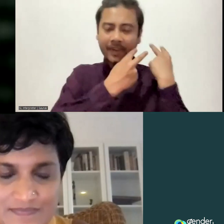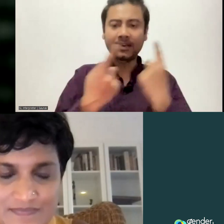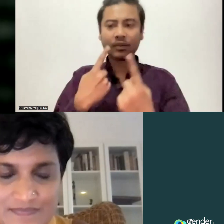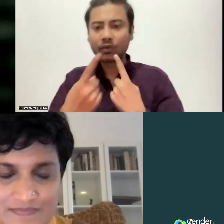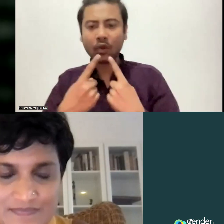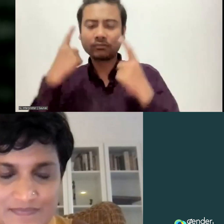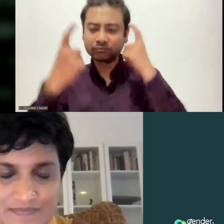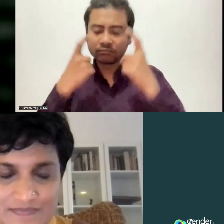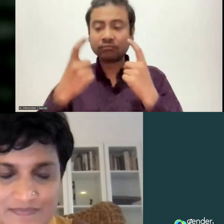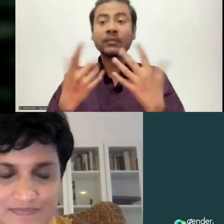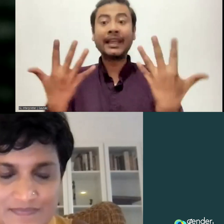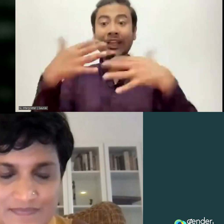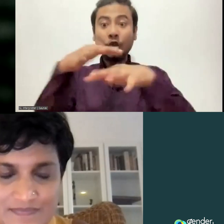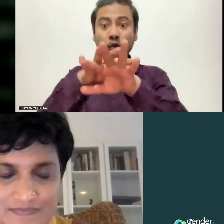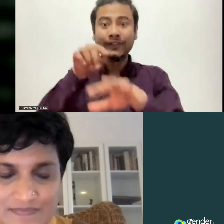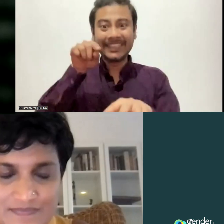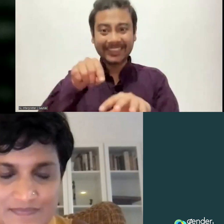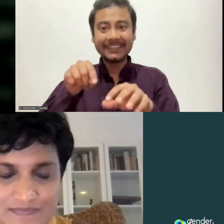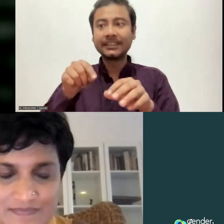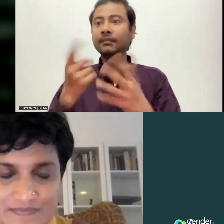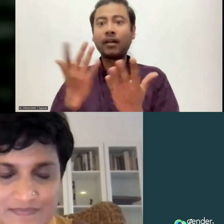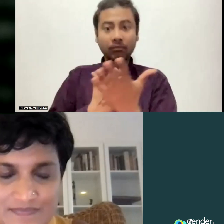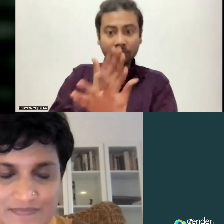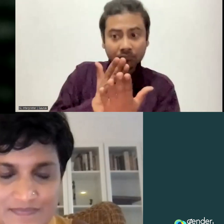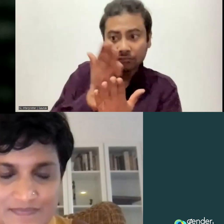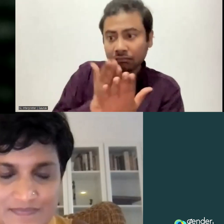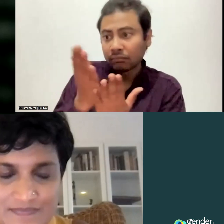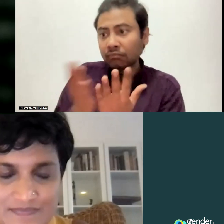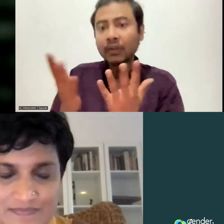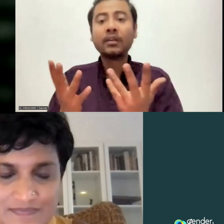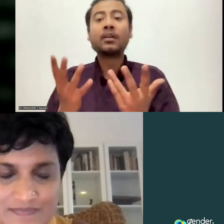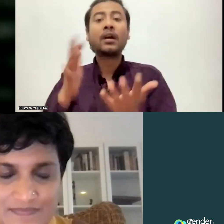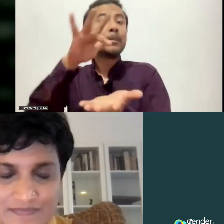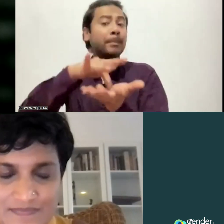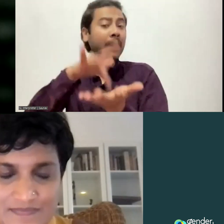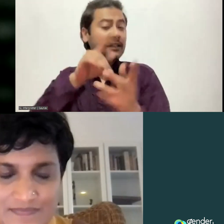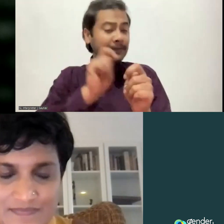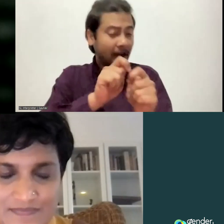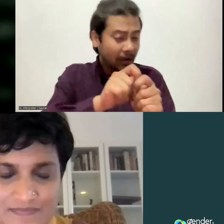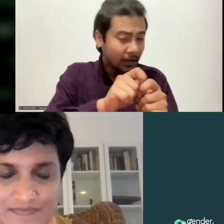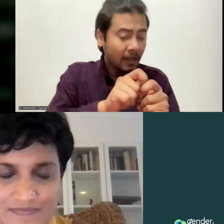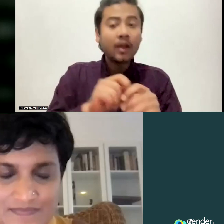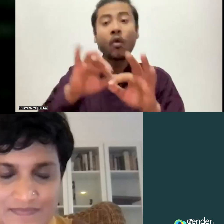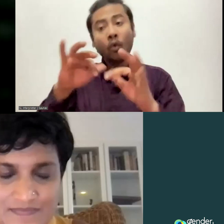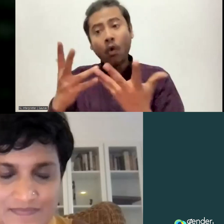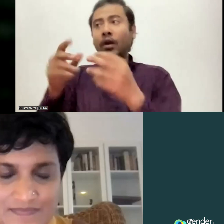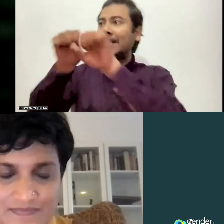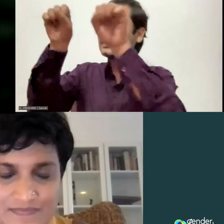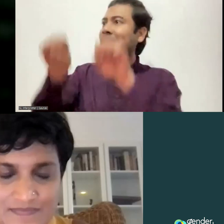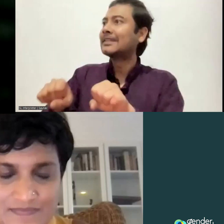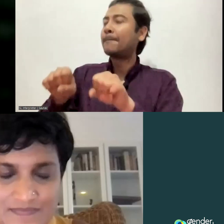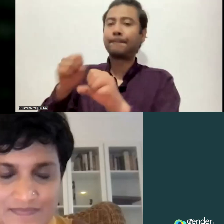models of inclusivity in both places, workplaces, and processes. And thank you so much